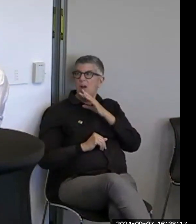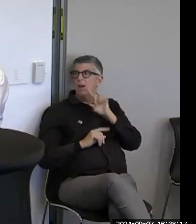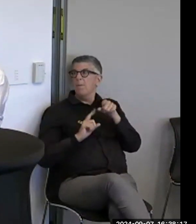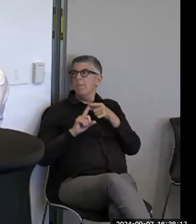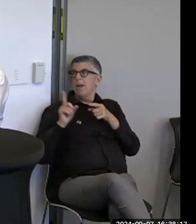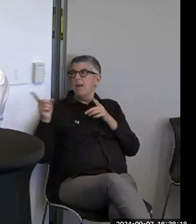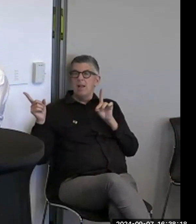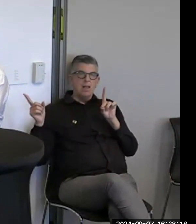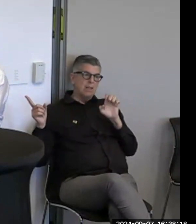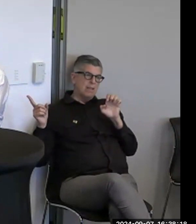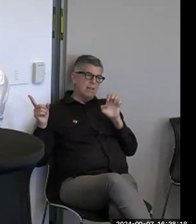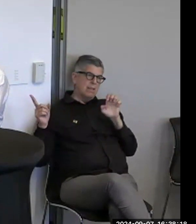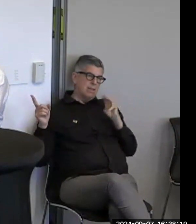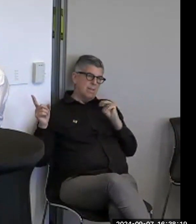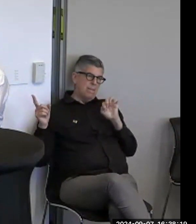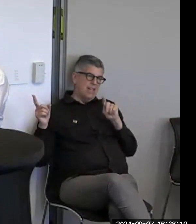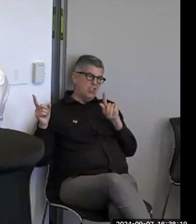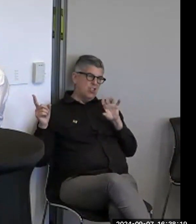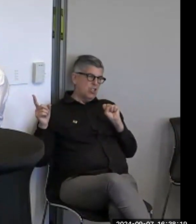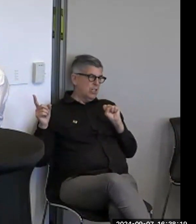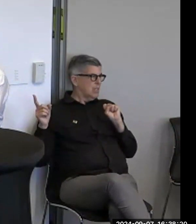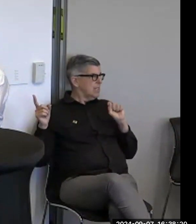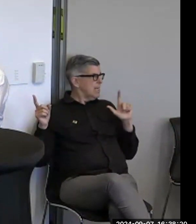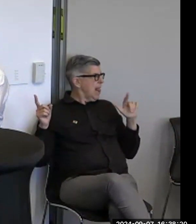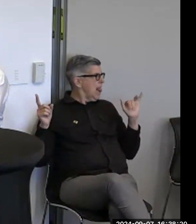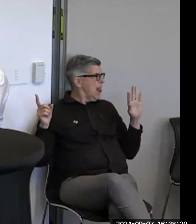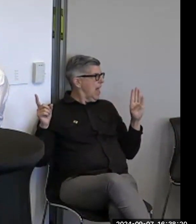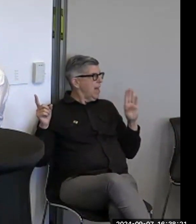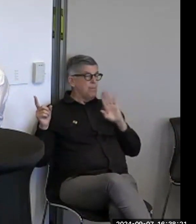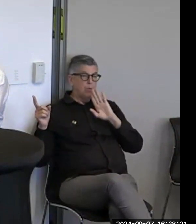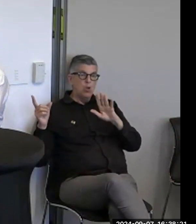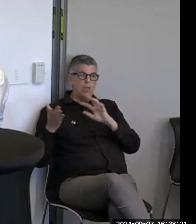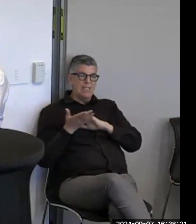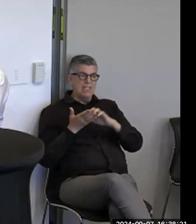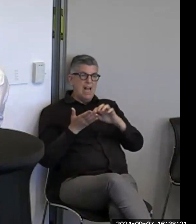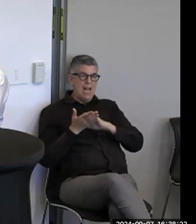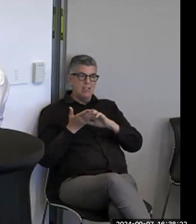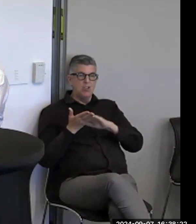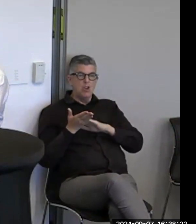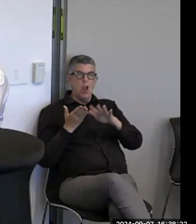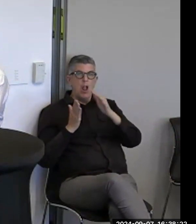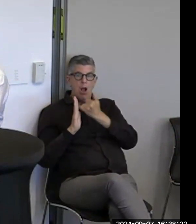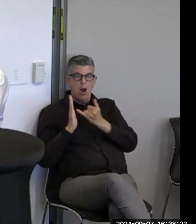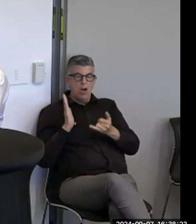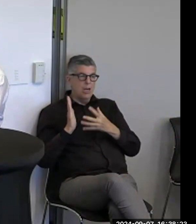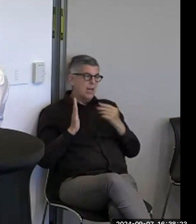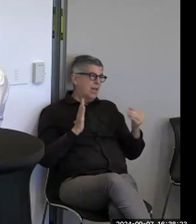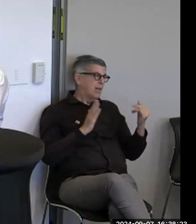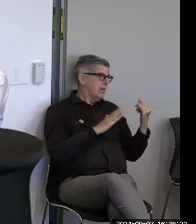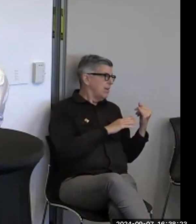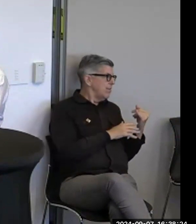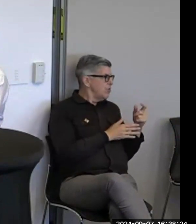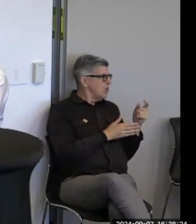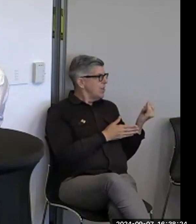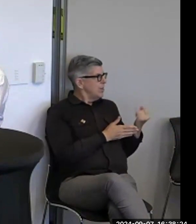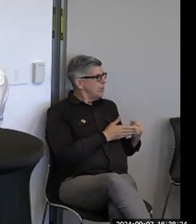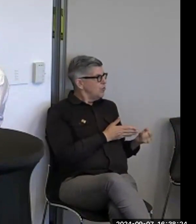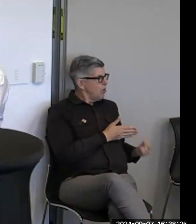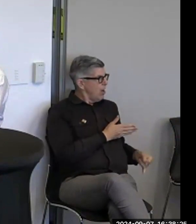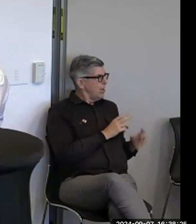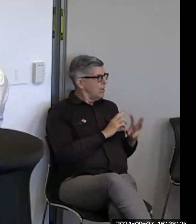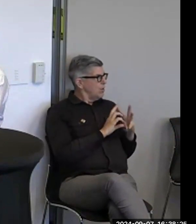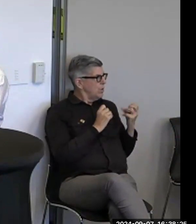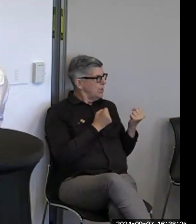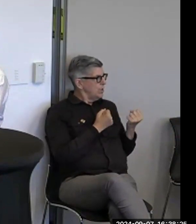share a little bit more about, your tactile art and drawing workshops that you're doing at the Dimensions and how this is addressing